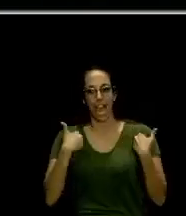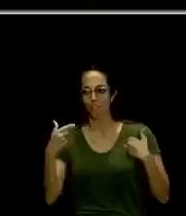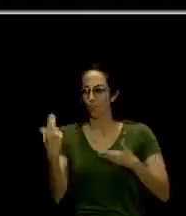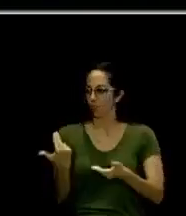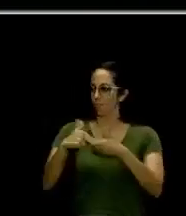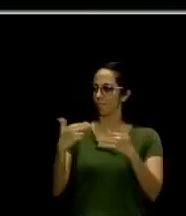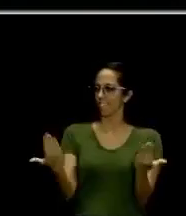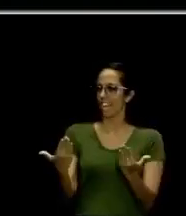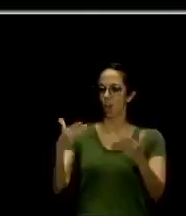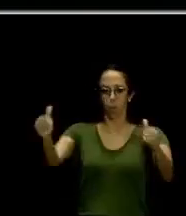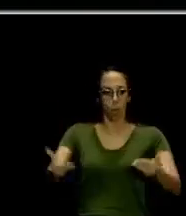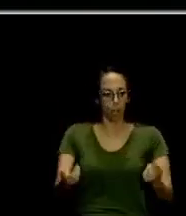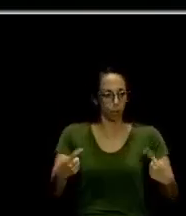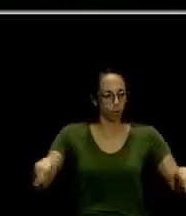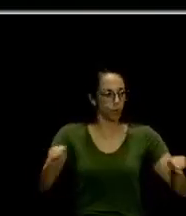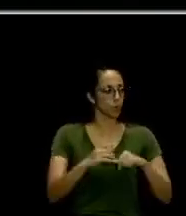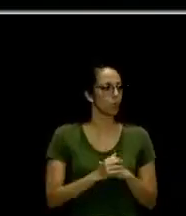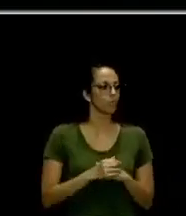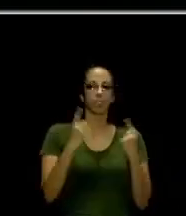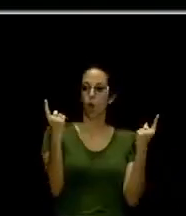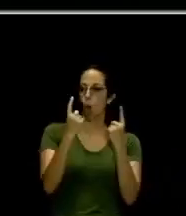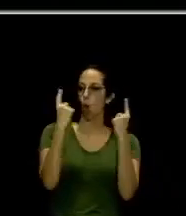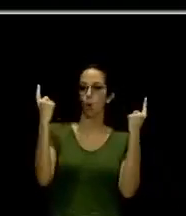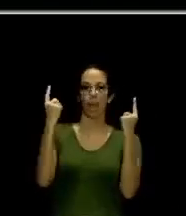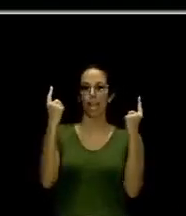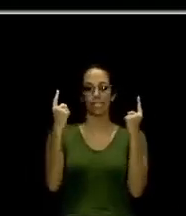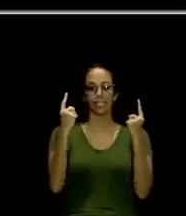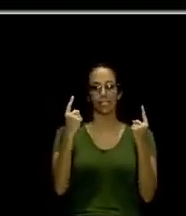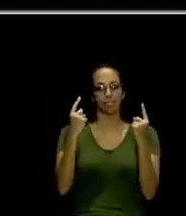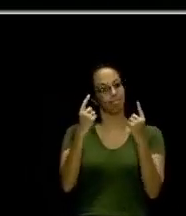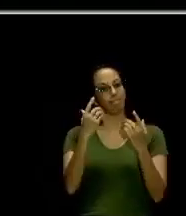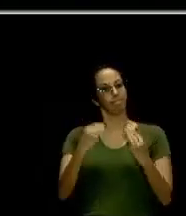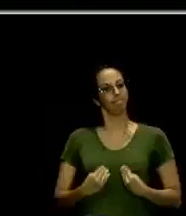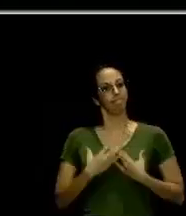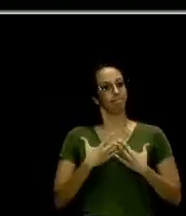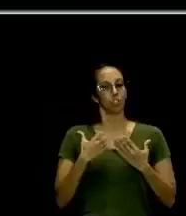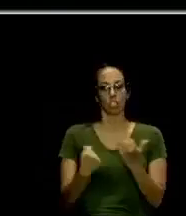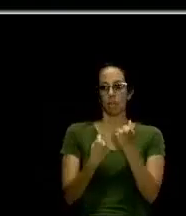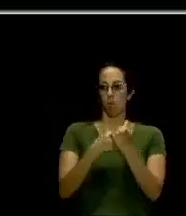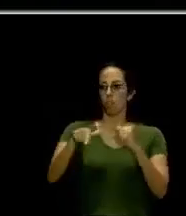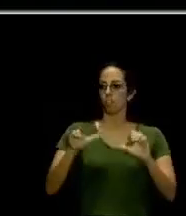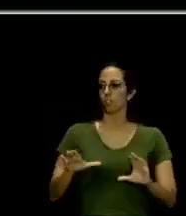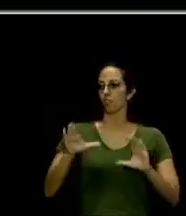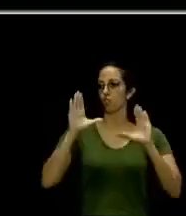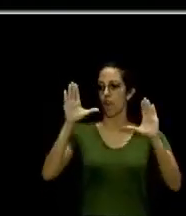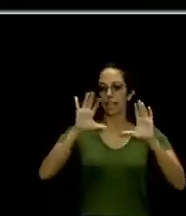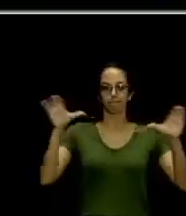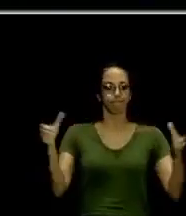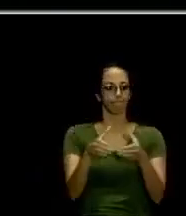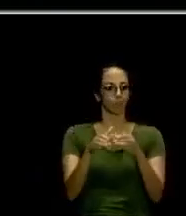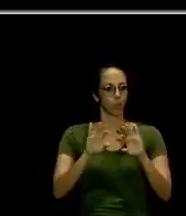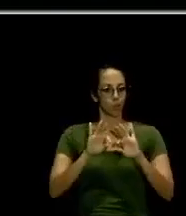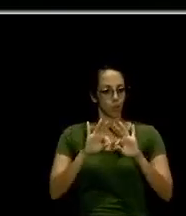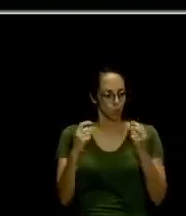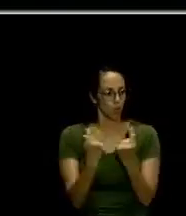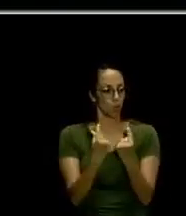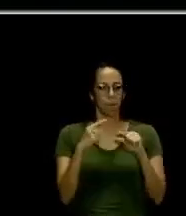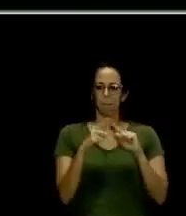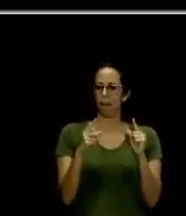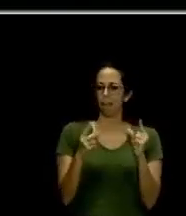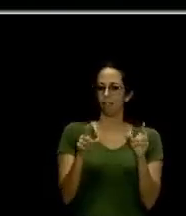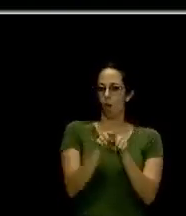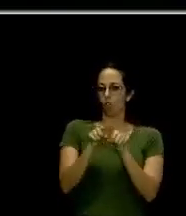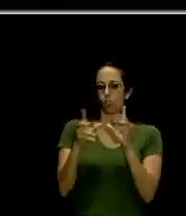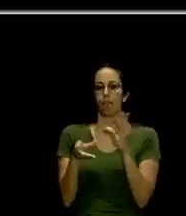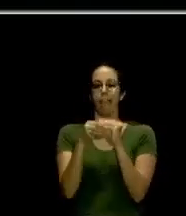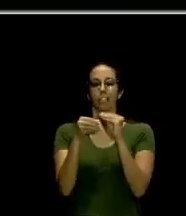you. It's also been a delight to support this very good appropriation, but also do a few extra